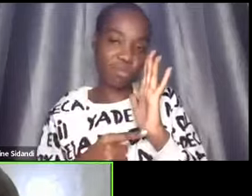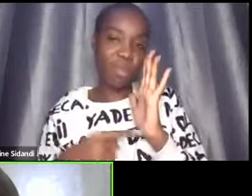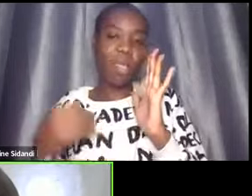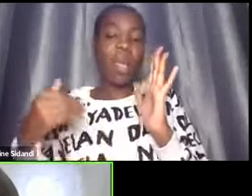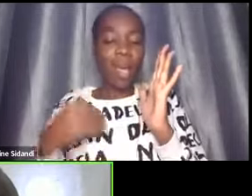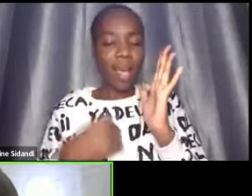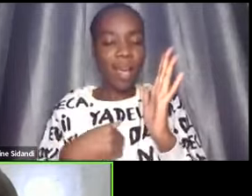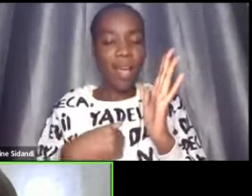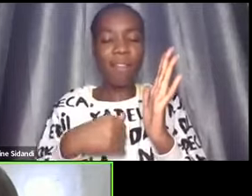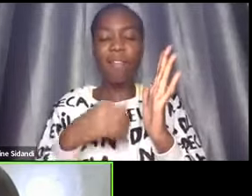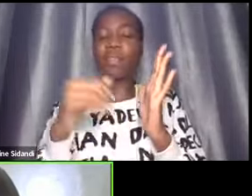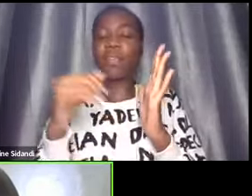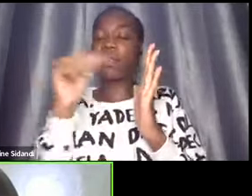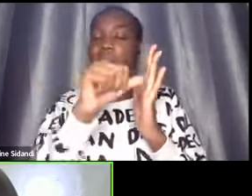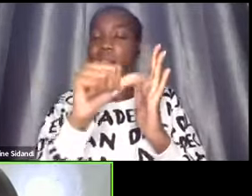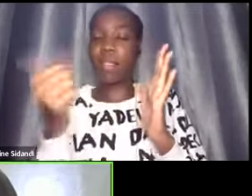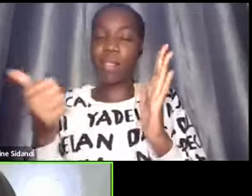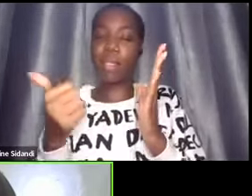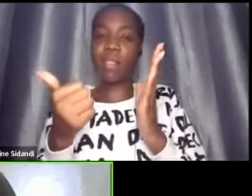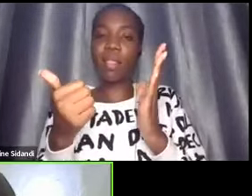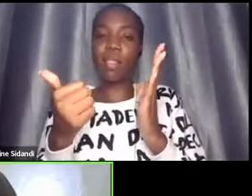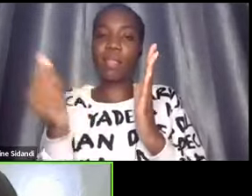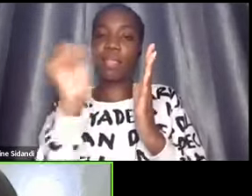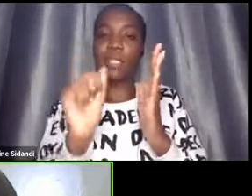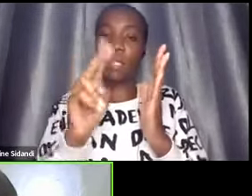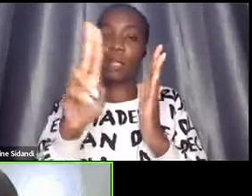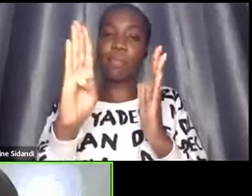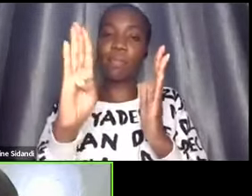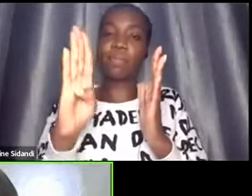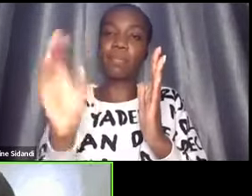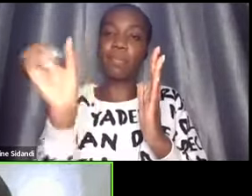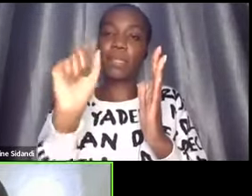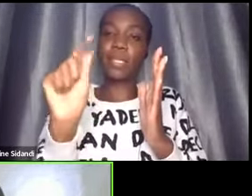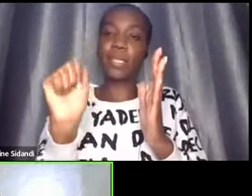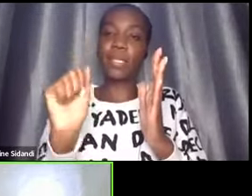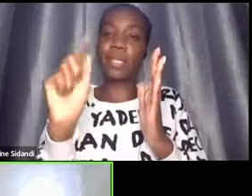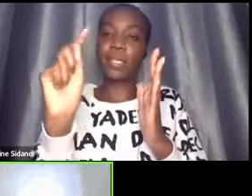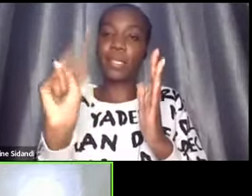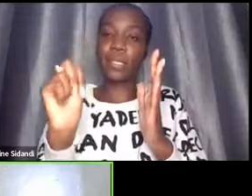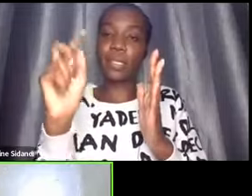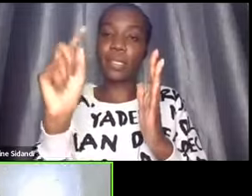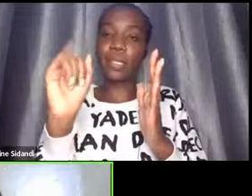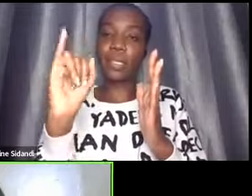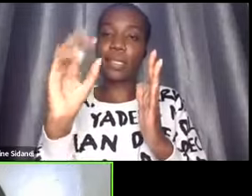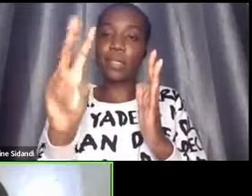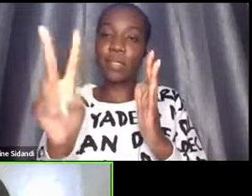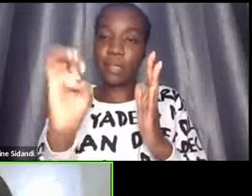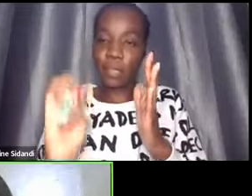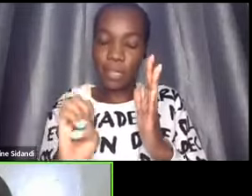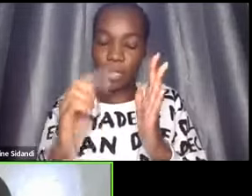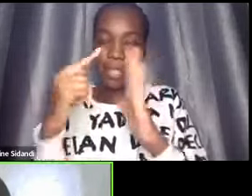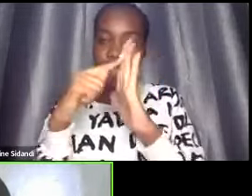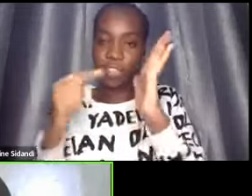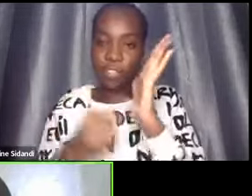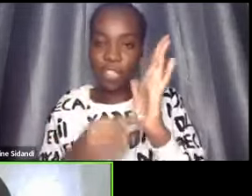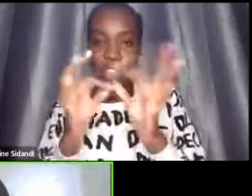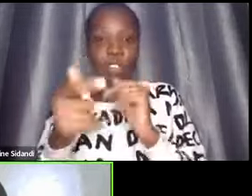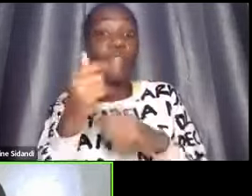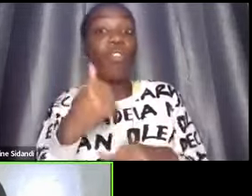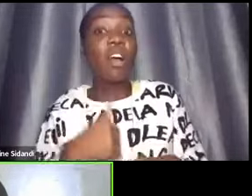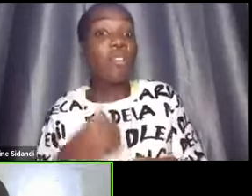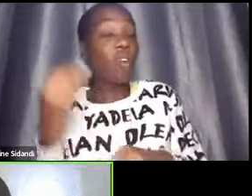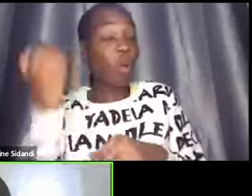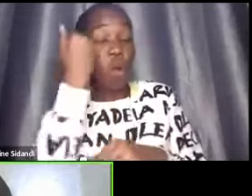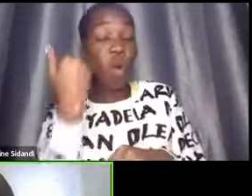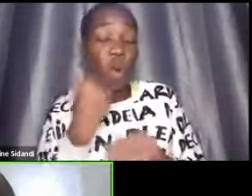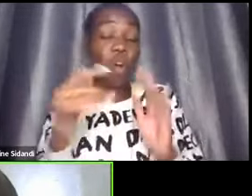substantive issues. Substantive issues are those issues that we write down, especially if you're going to the court of law, you write in form of